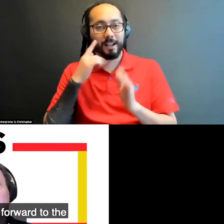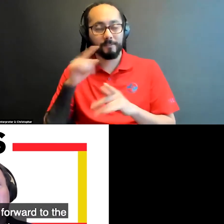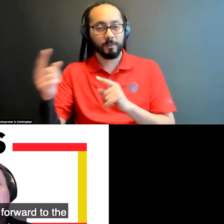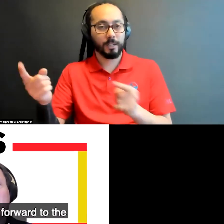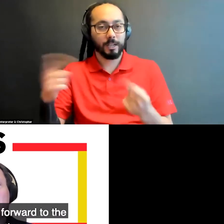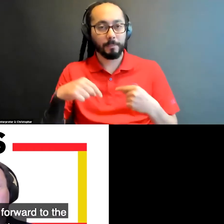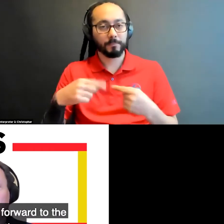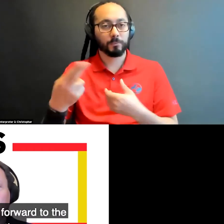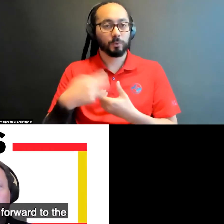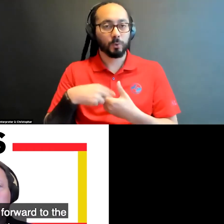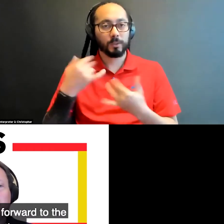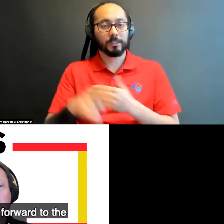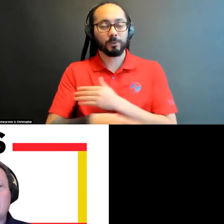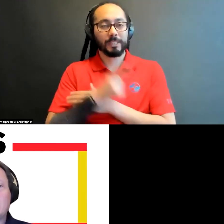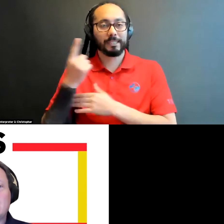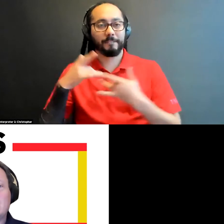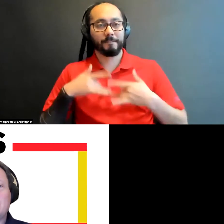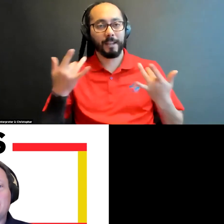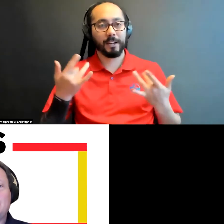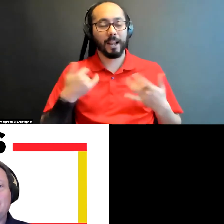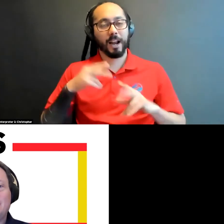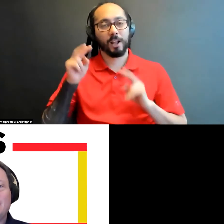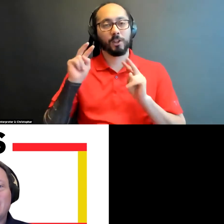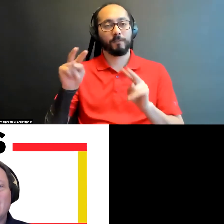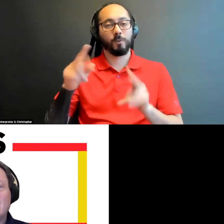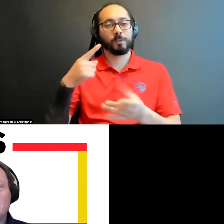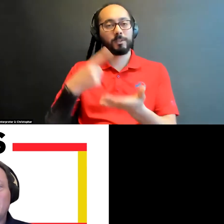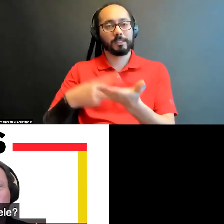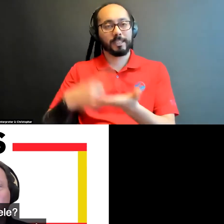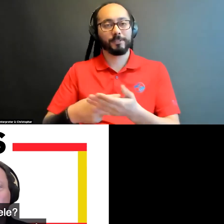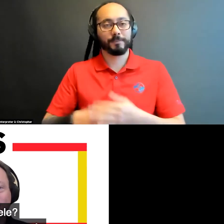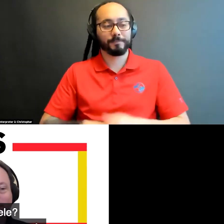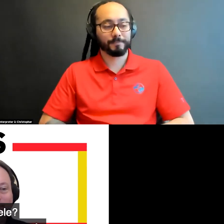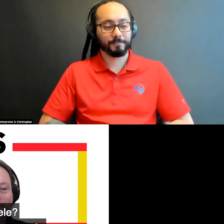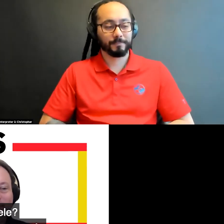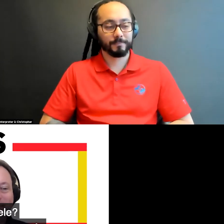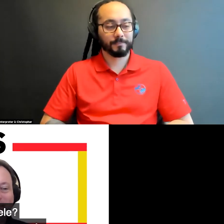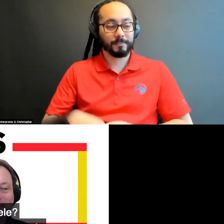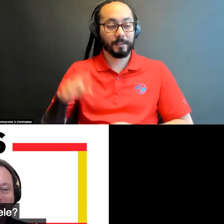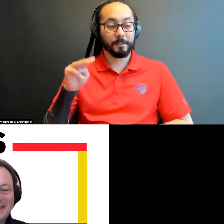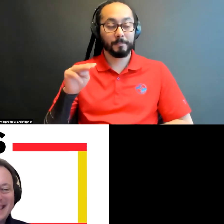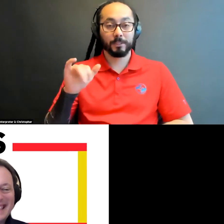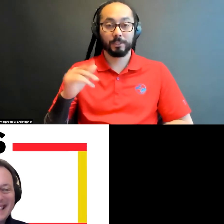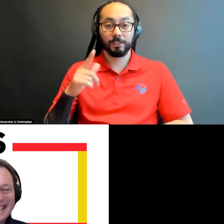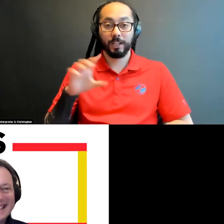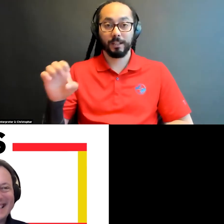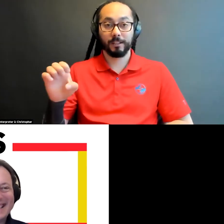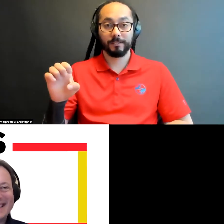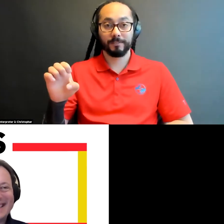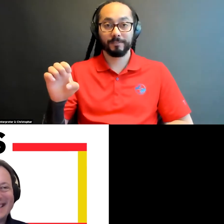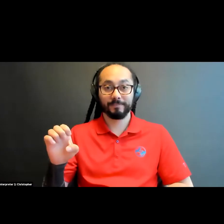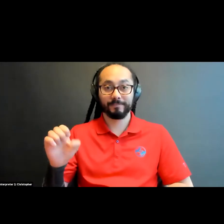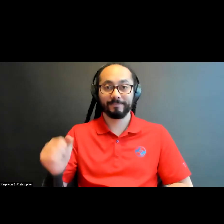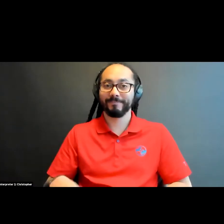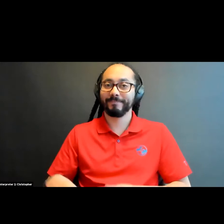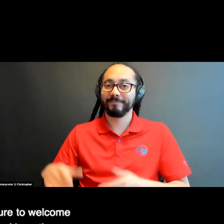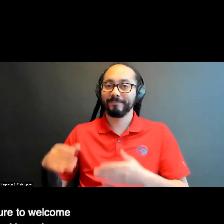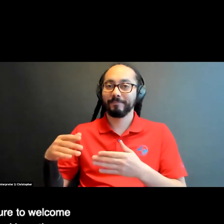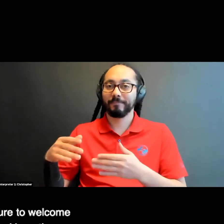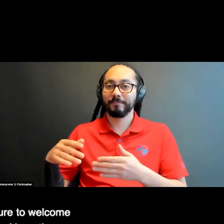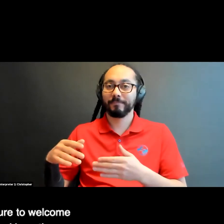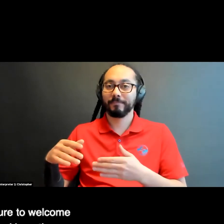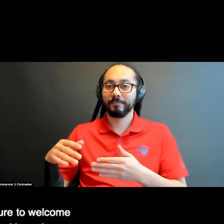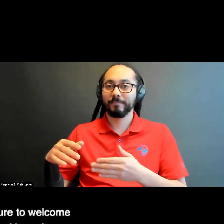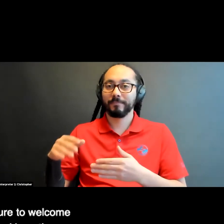event, and I look forward to the conversation. Michelle? Thank you so much. It's also